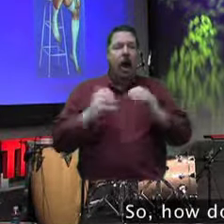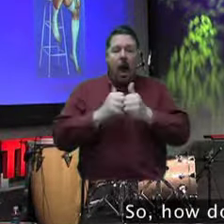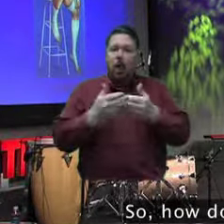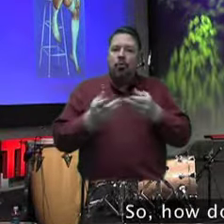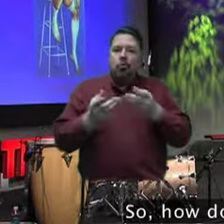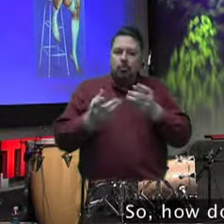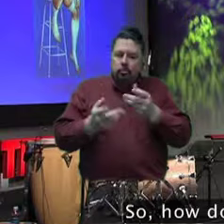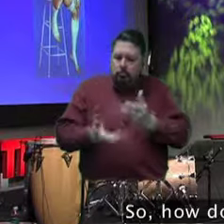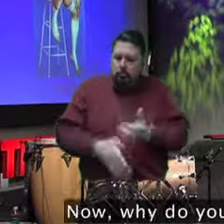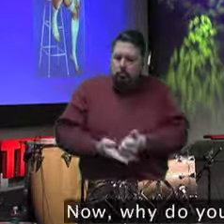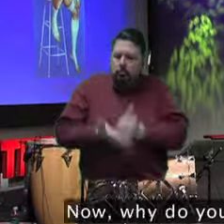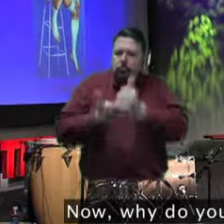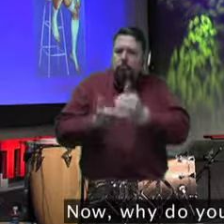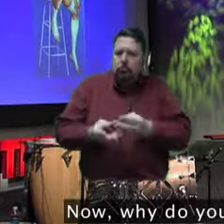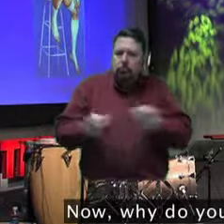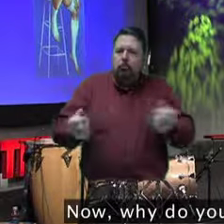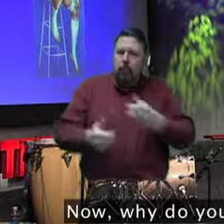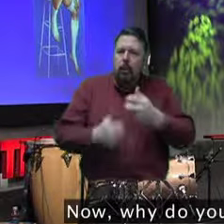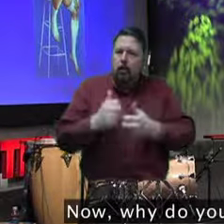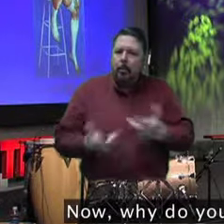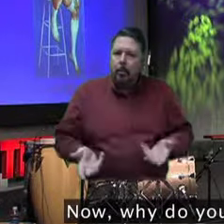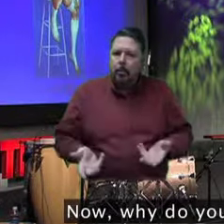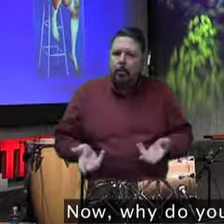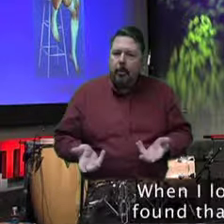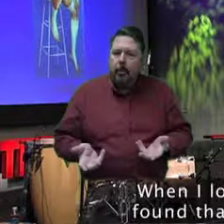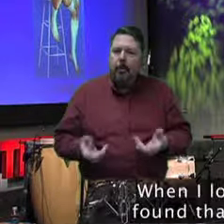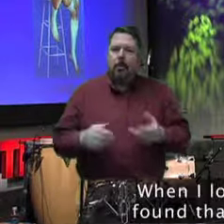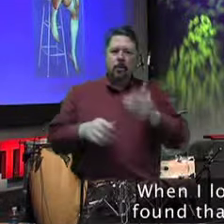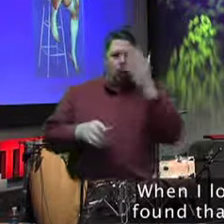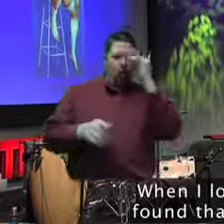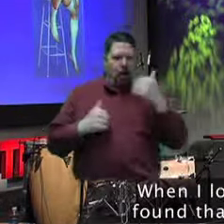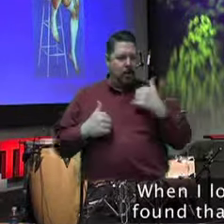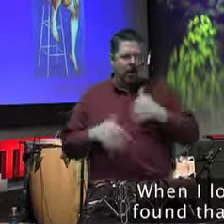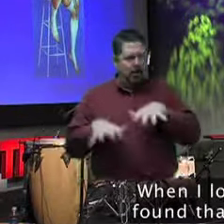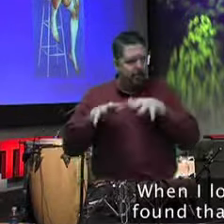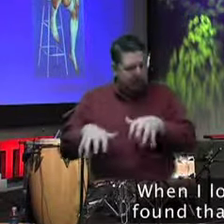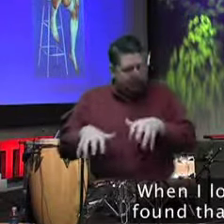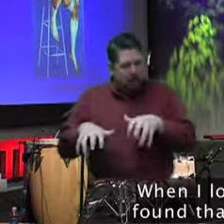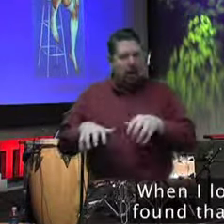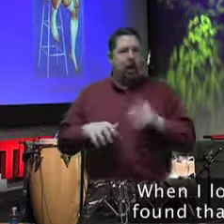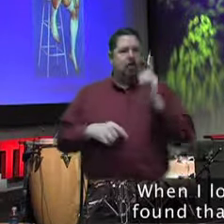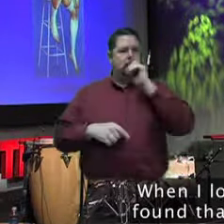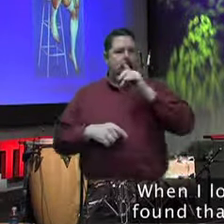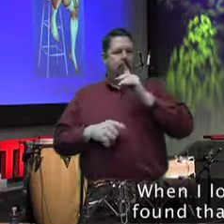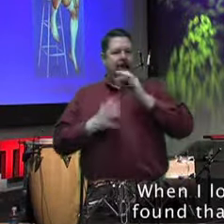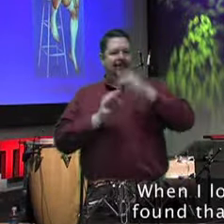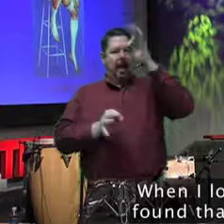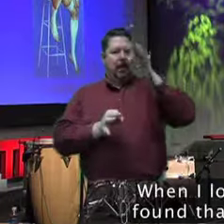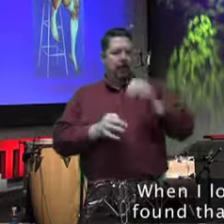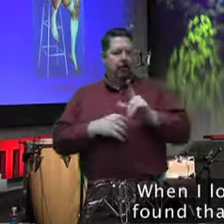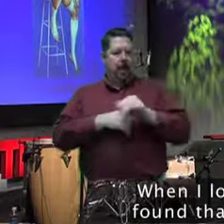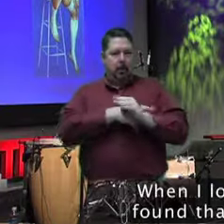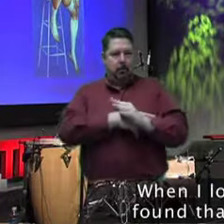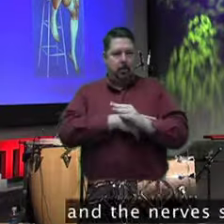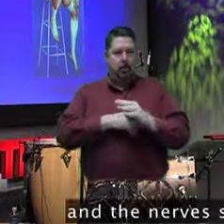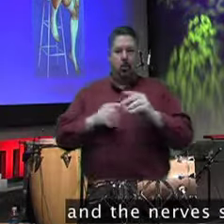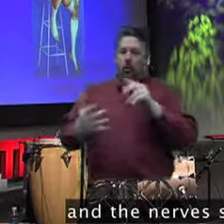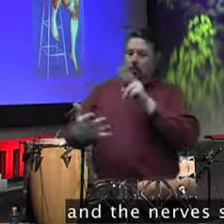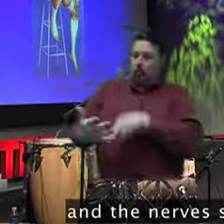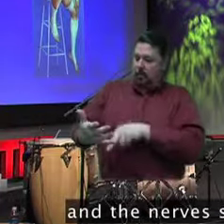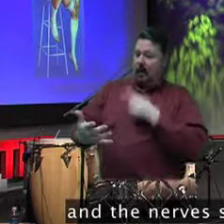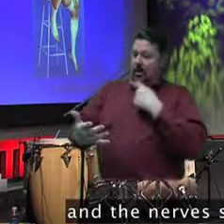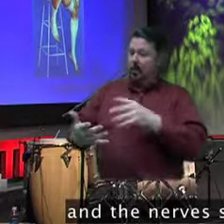So how do you treat this syndrome? Now, why do you get a paralyzed phantom limb? When I looked at the case sheet, I found that they had an actual arm,